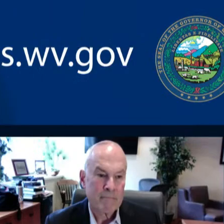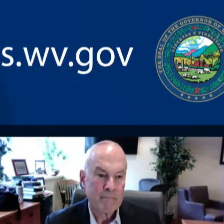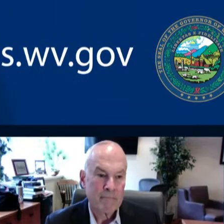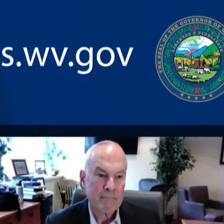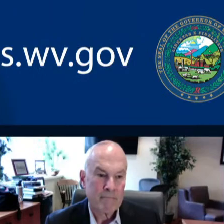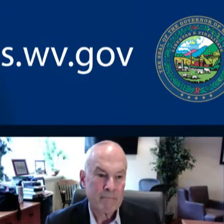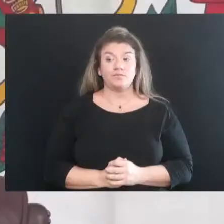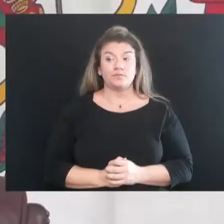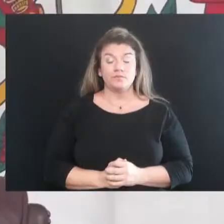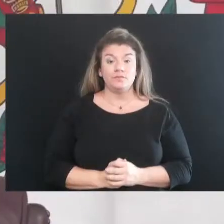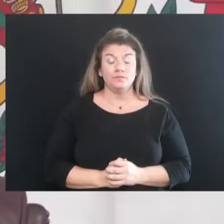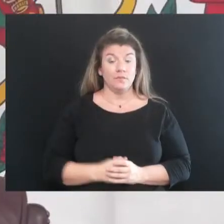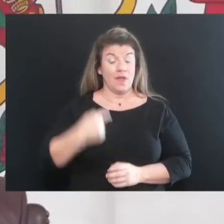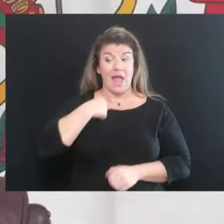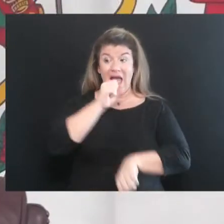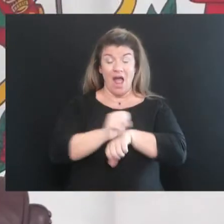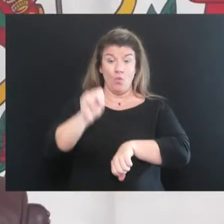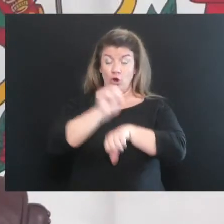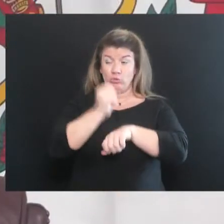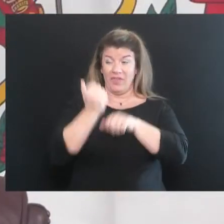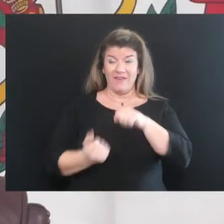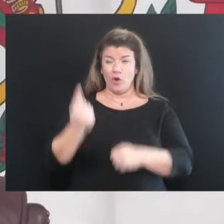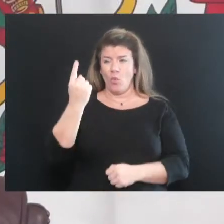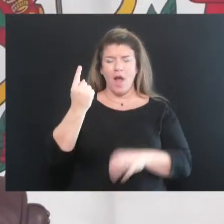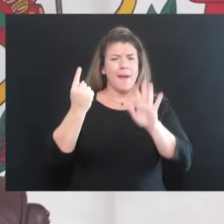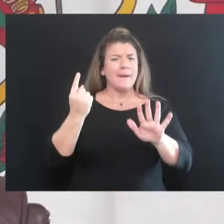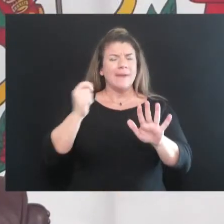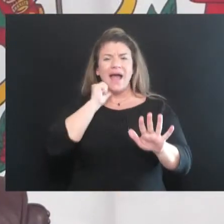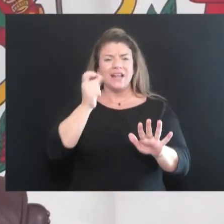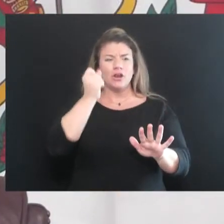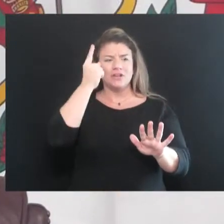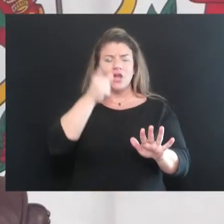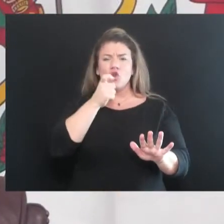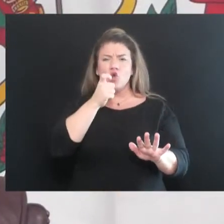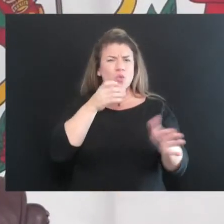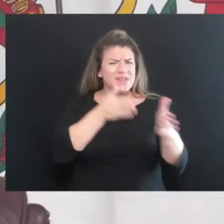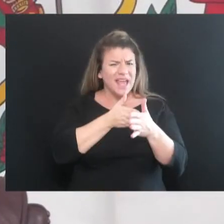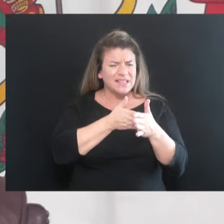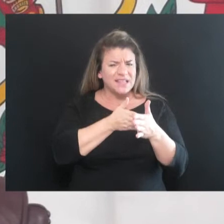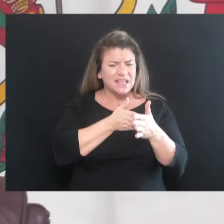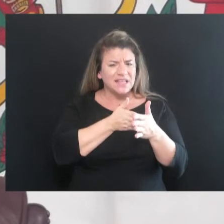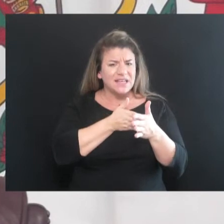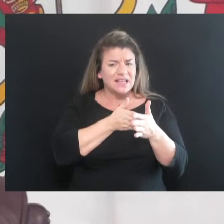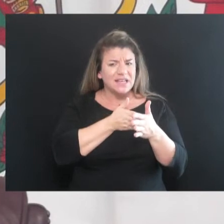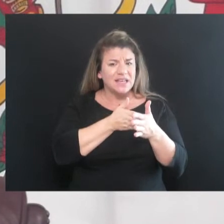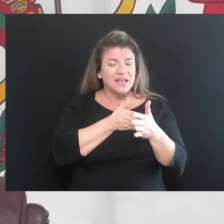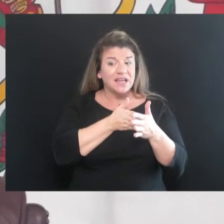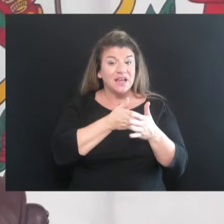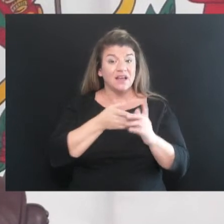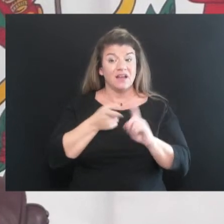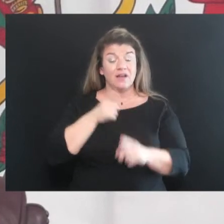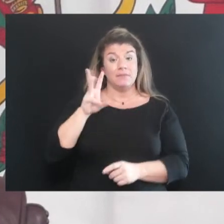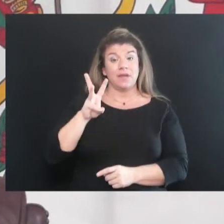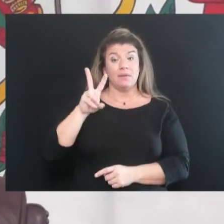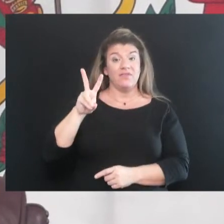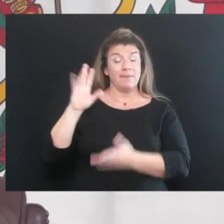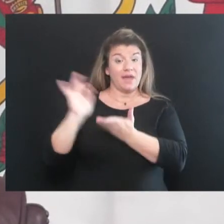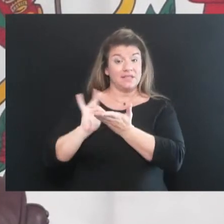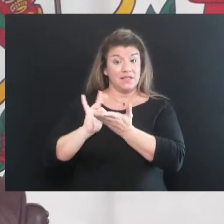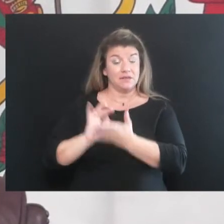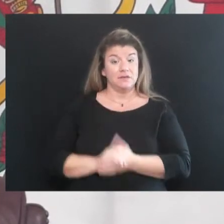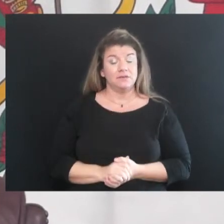Well, Charles, I've worked with everybody, but I didn't get who was opposing this, you know. It's a statement from WVU Medicine.